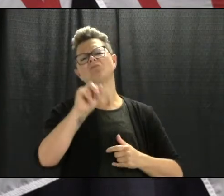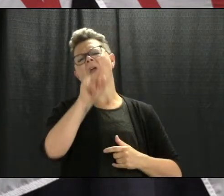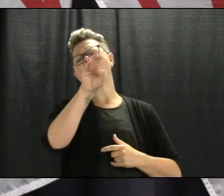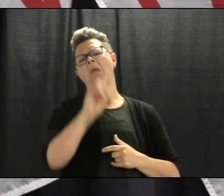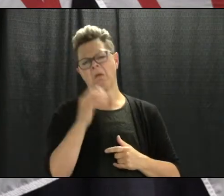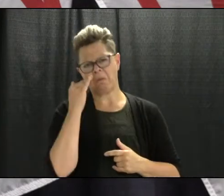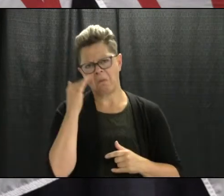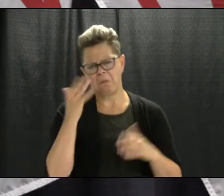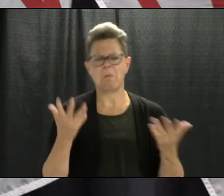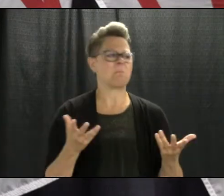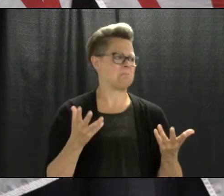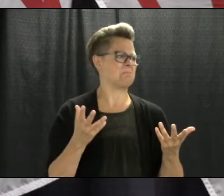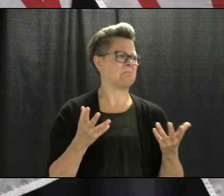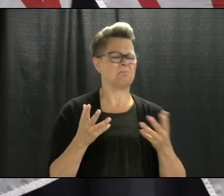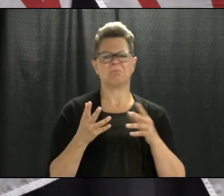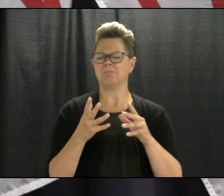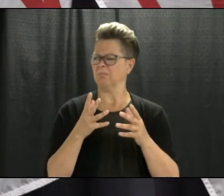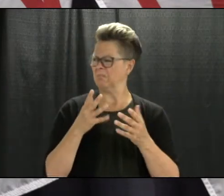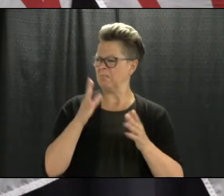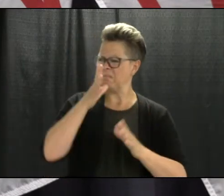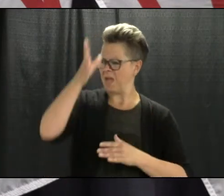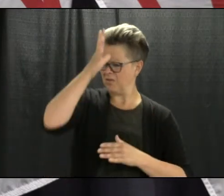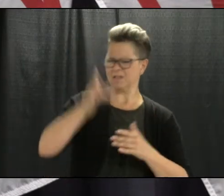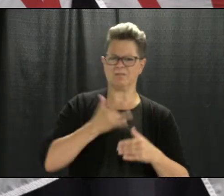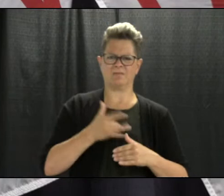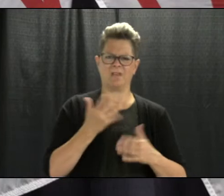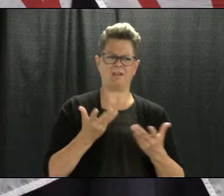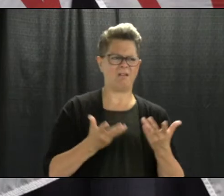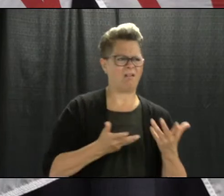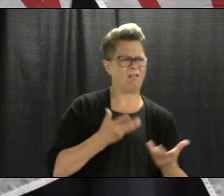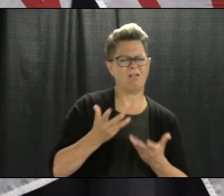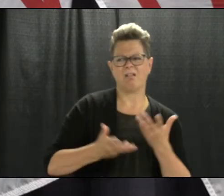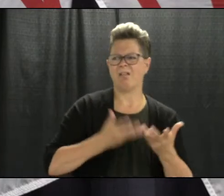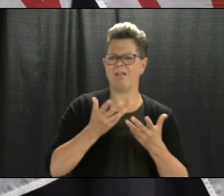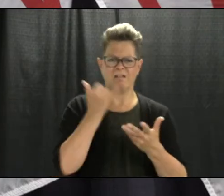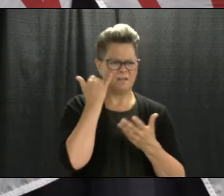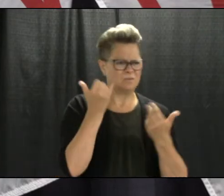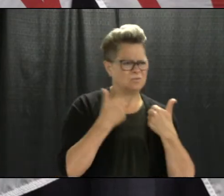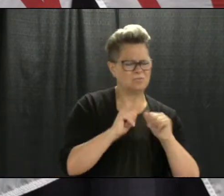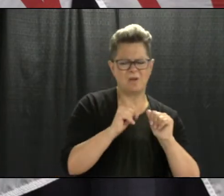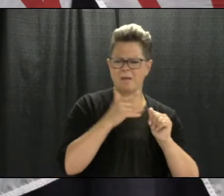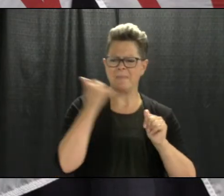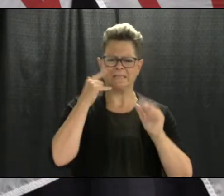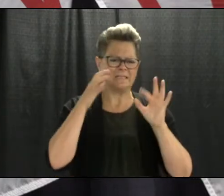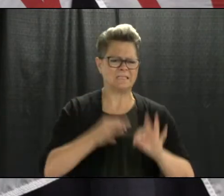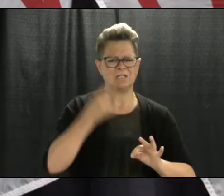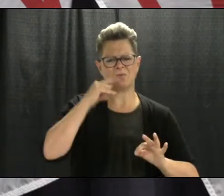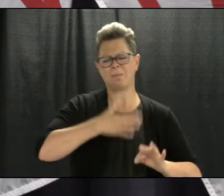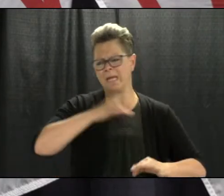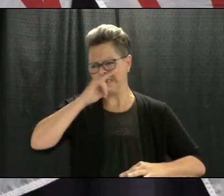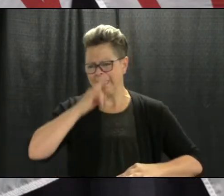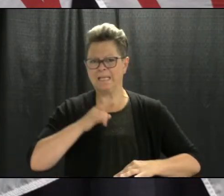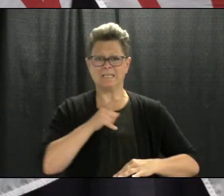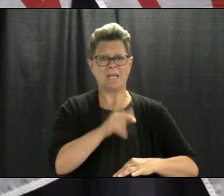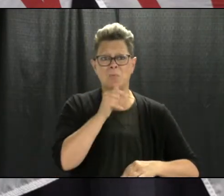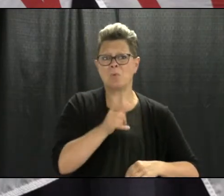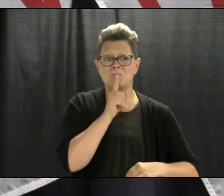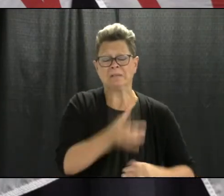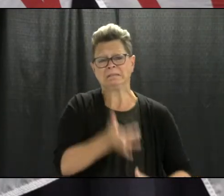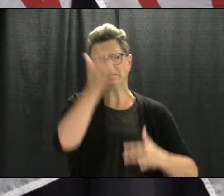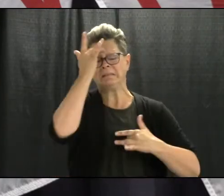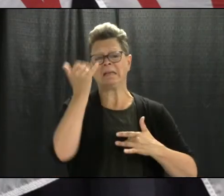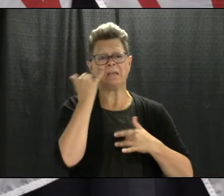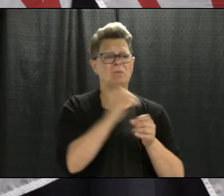That's kind of a strange thing for a parent to wrap their heads around if they're trying to make the best decision for their kid's health. So what would you say to